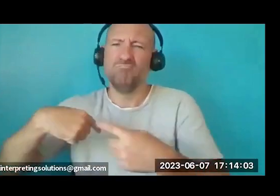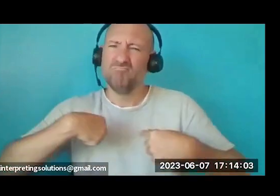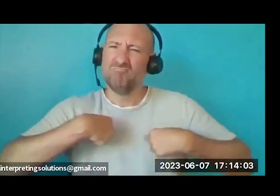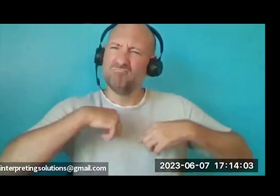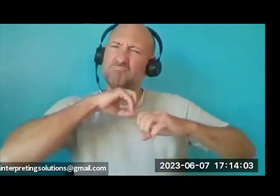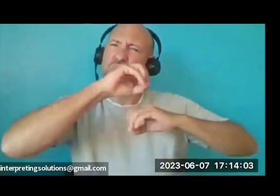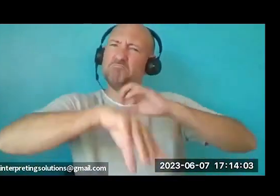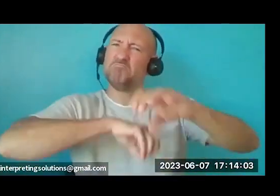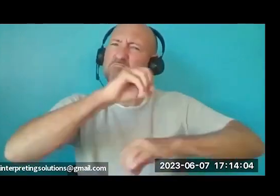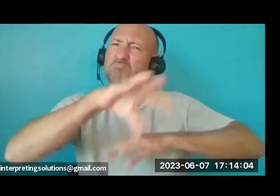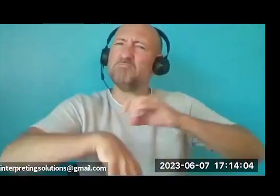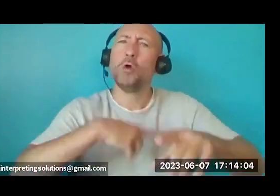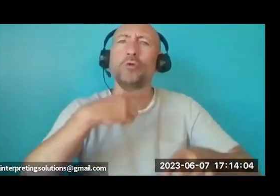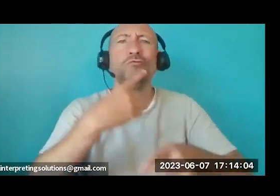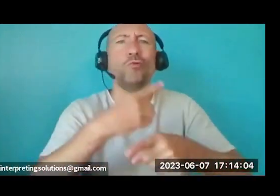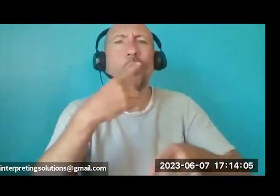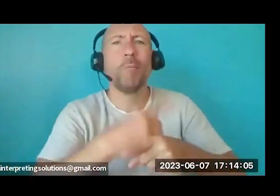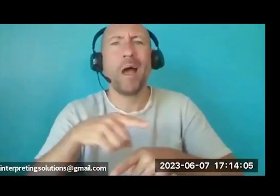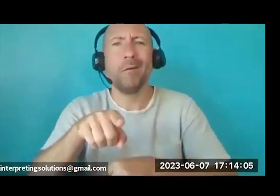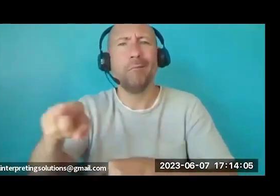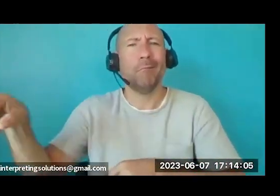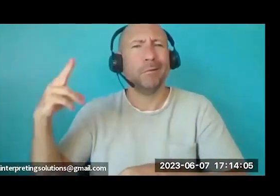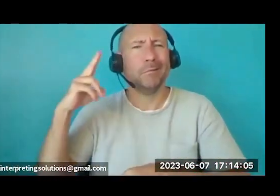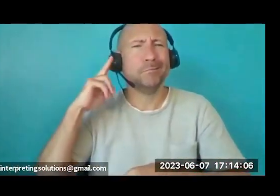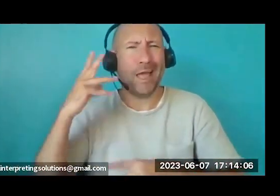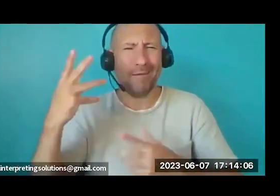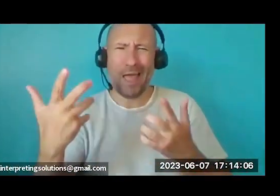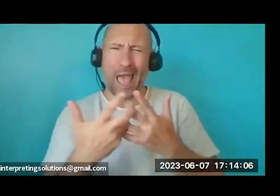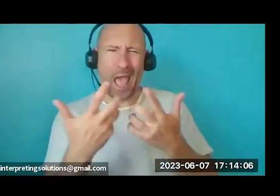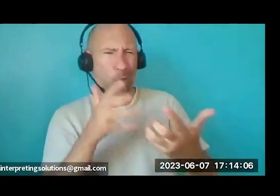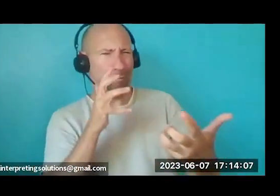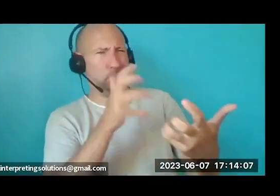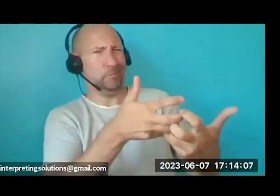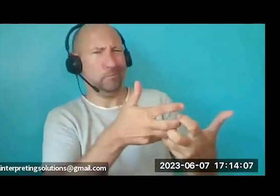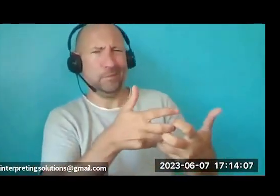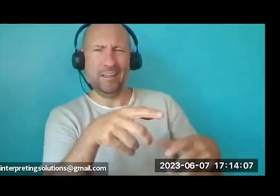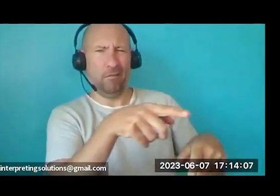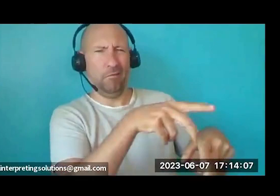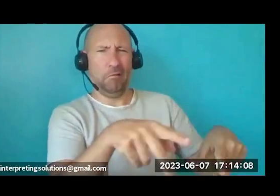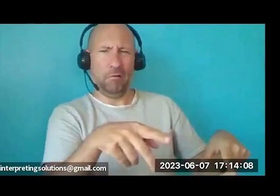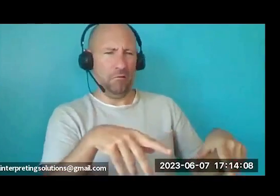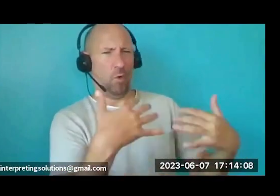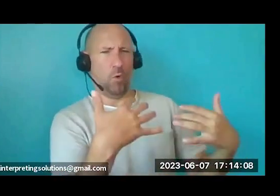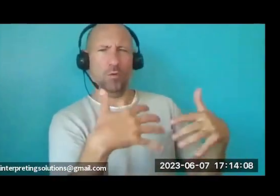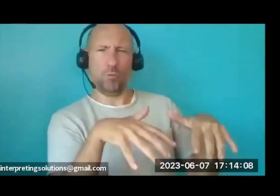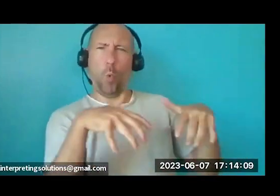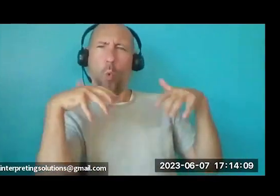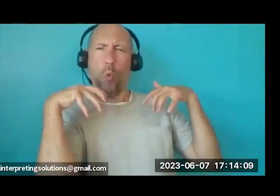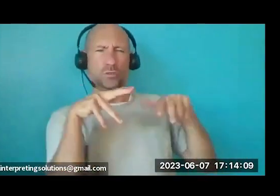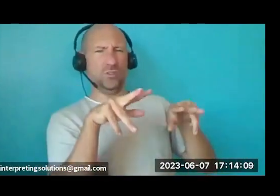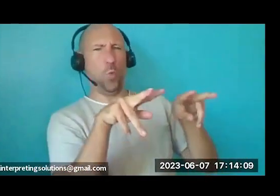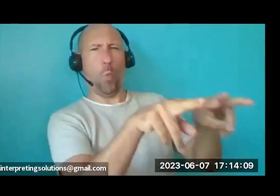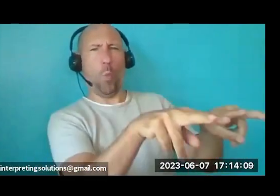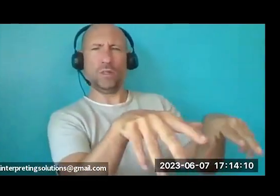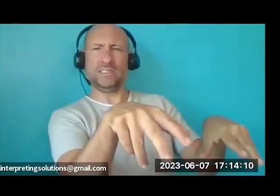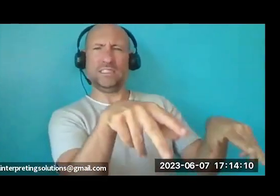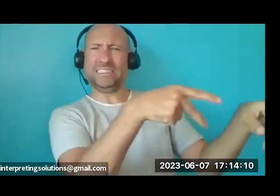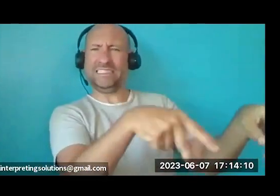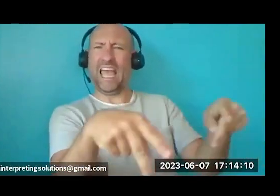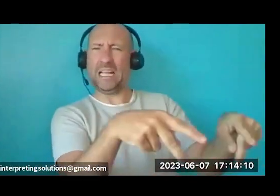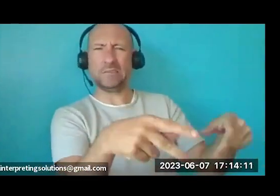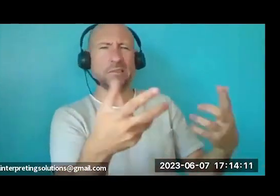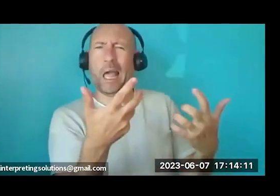talking about the accessibility of deaf audiences in the case of a danced performance. Before we begin, let